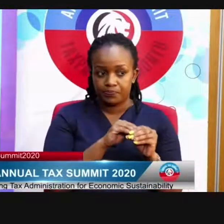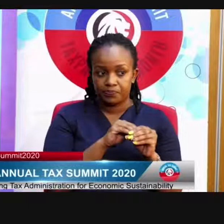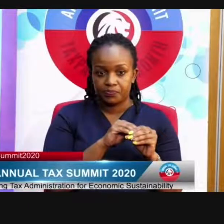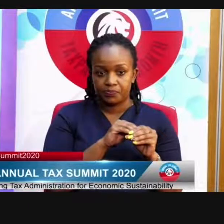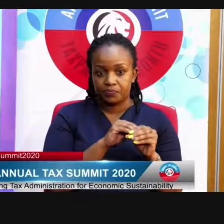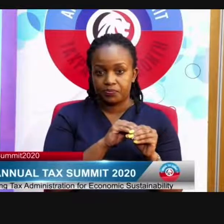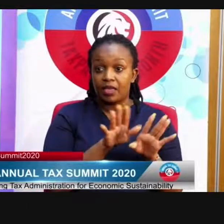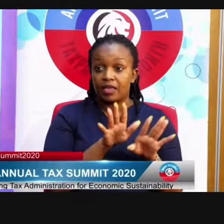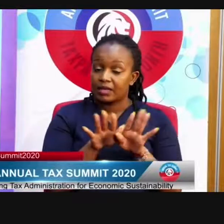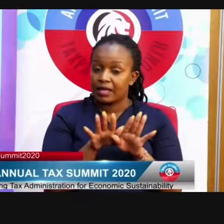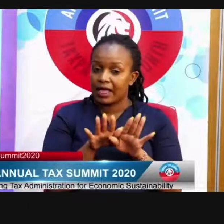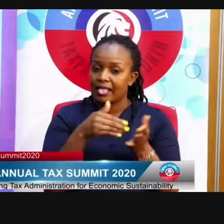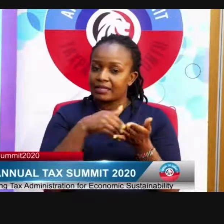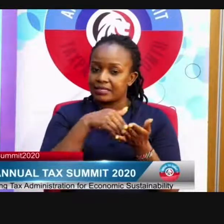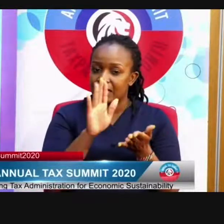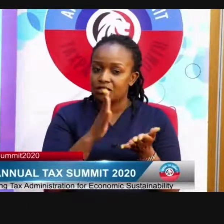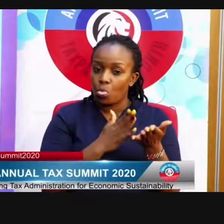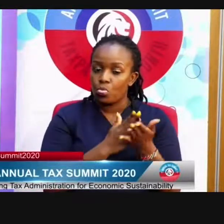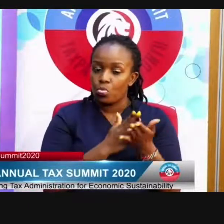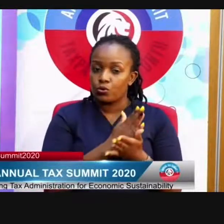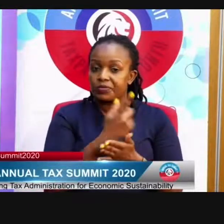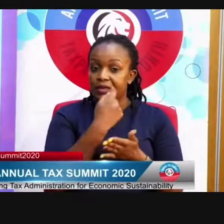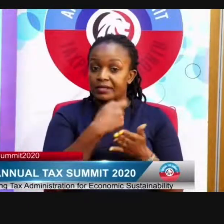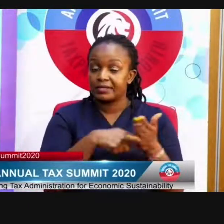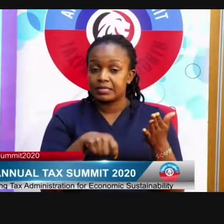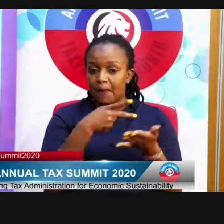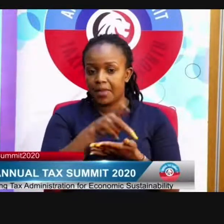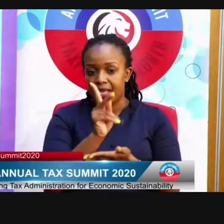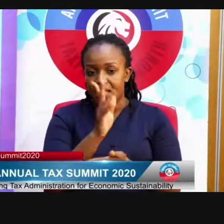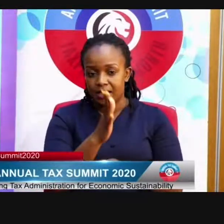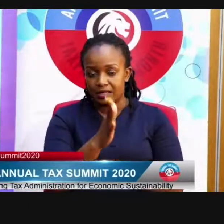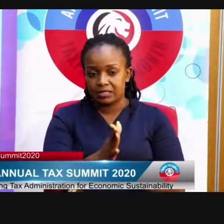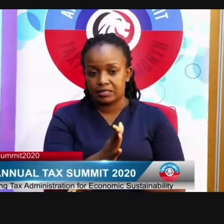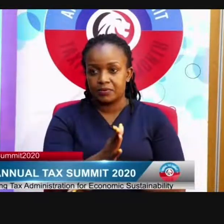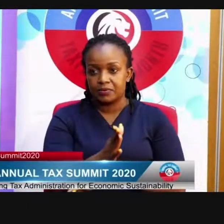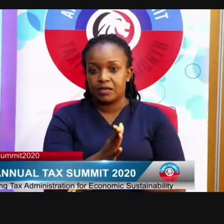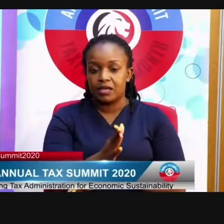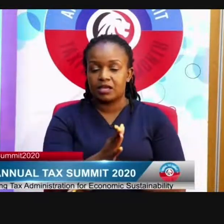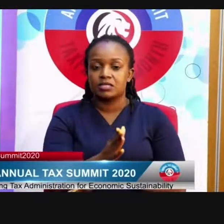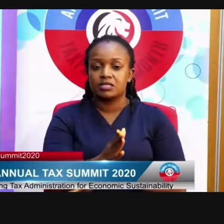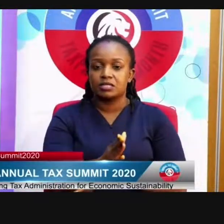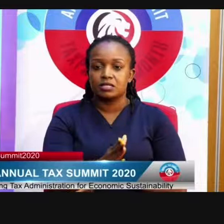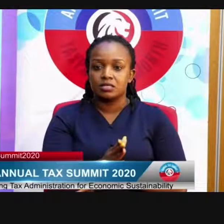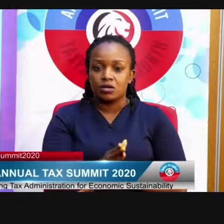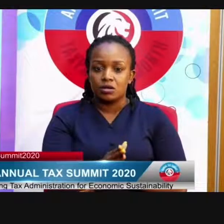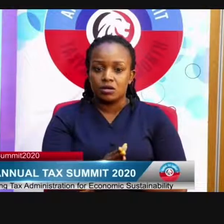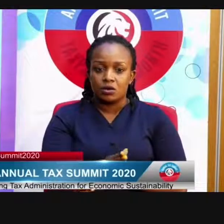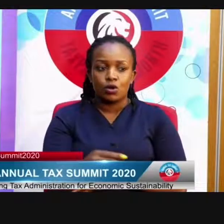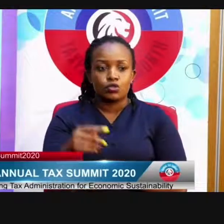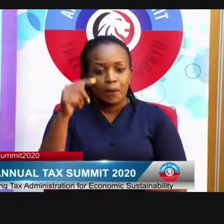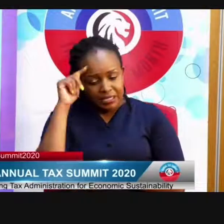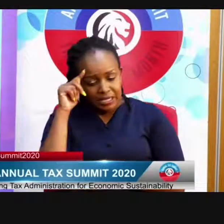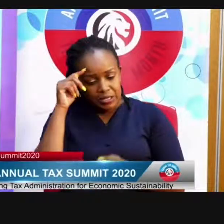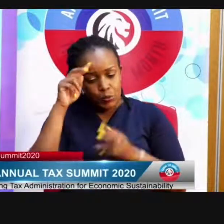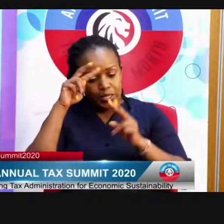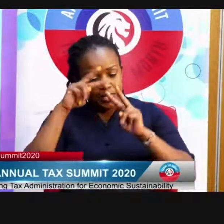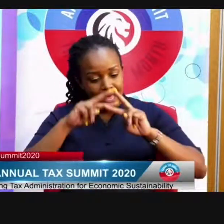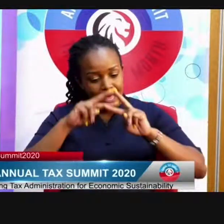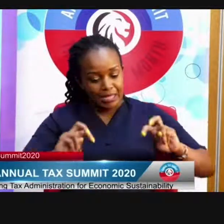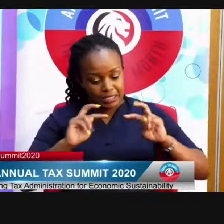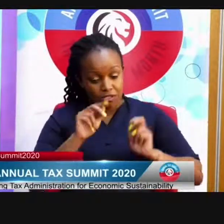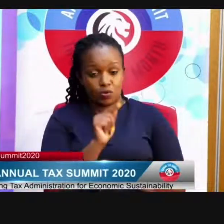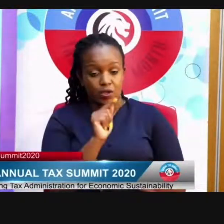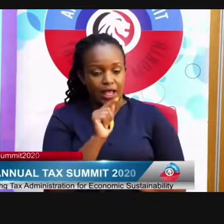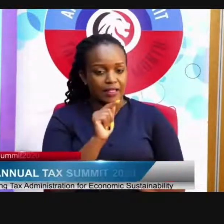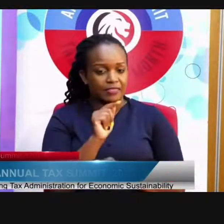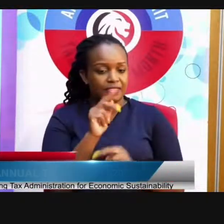a confirmation that says we've automatically assessed you, and you just need to look through and confirm, or if